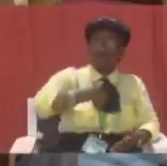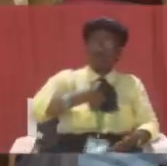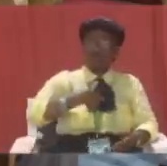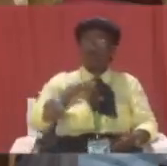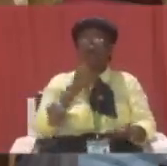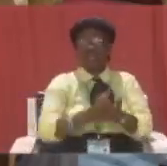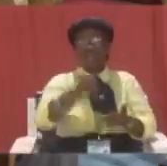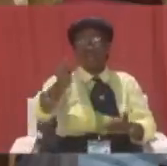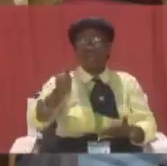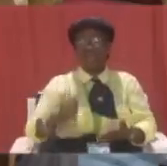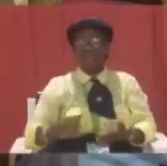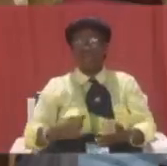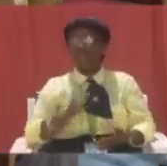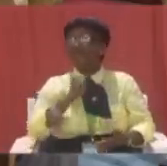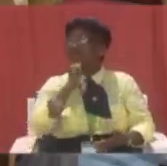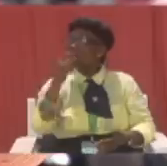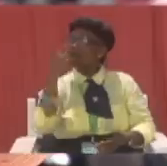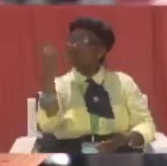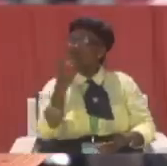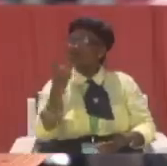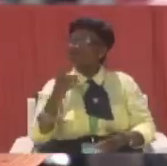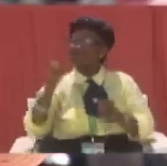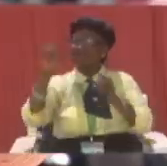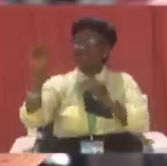Not only did he carry them,